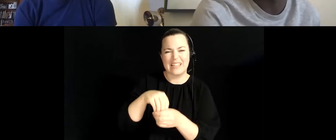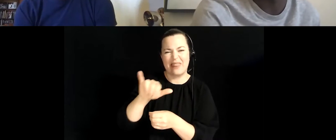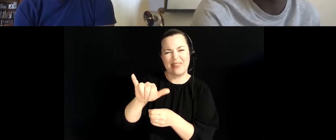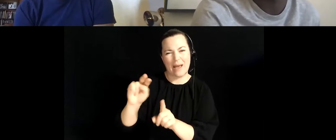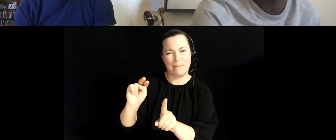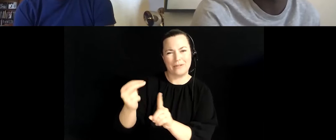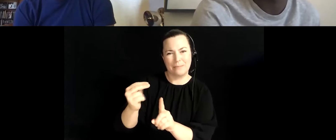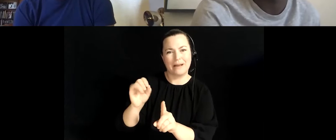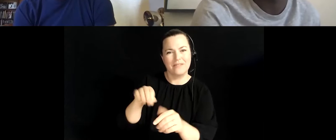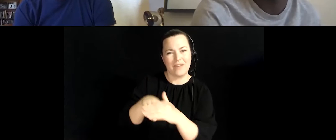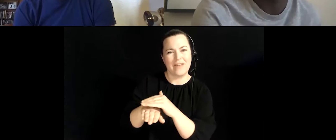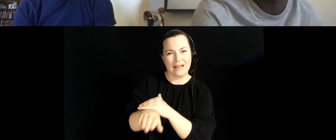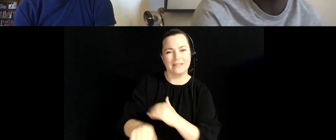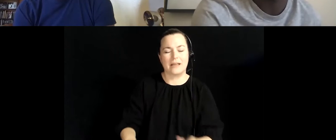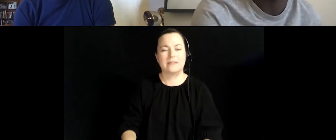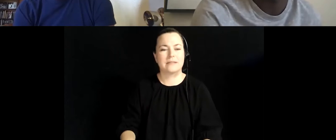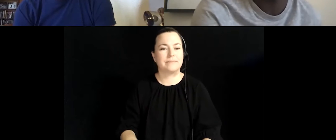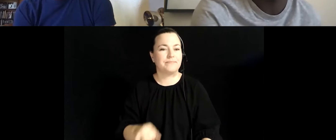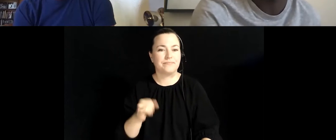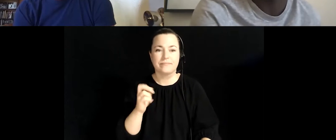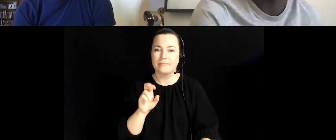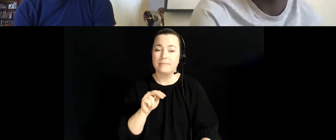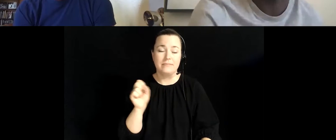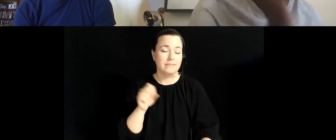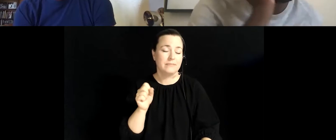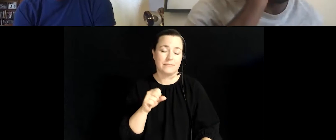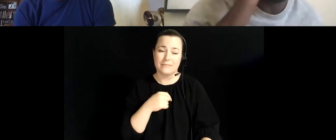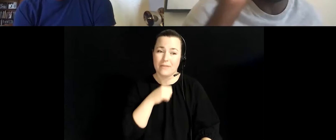yeah I love that.